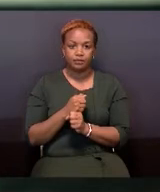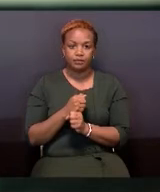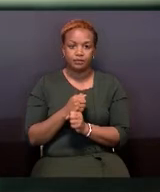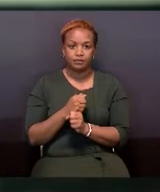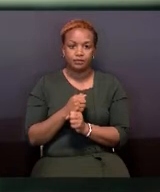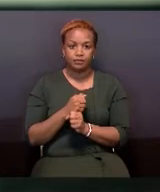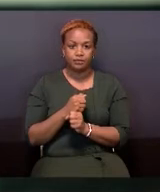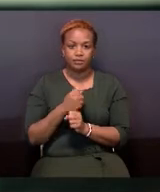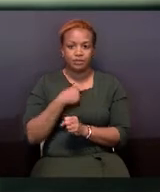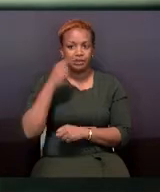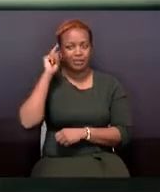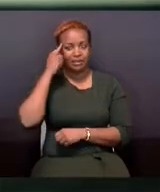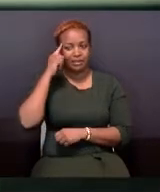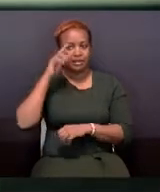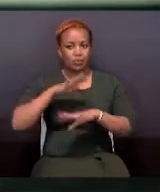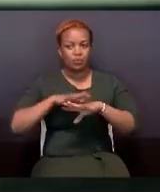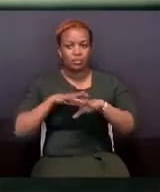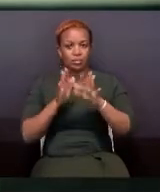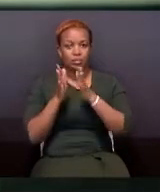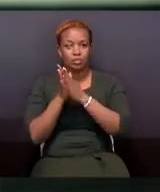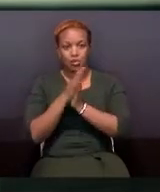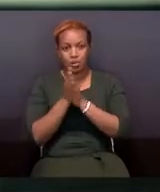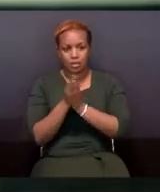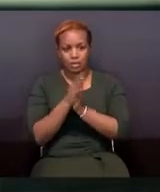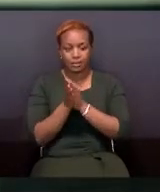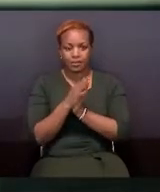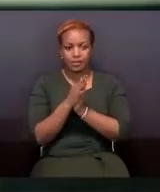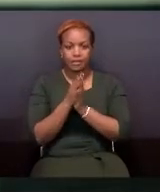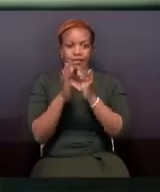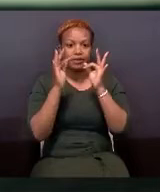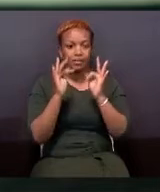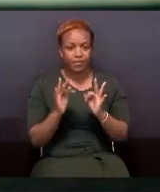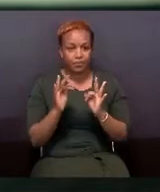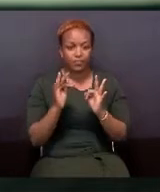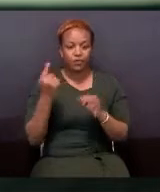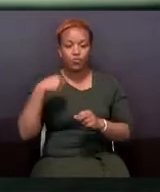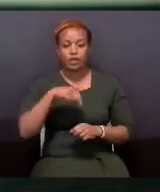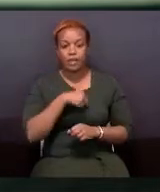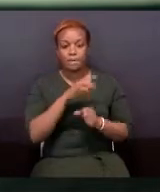Otherwise, I don't think it's a good story to tell that every time we are marginalized.